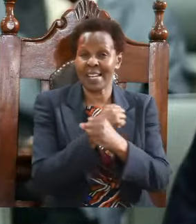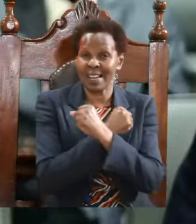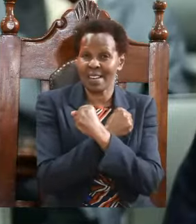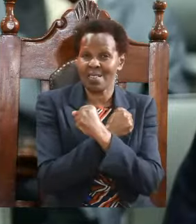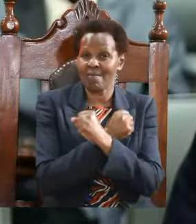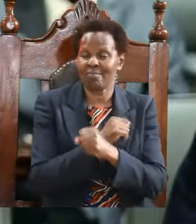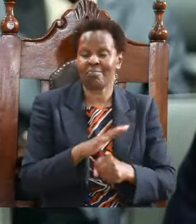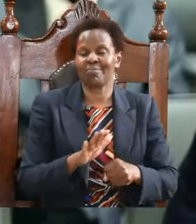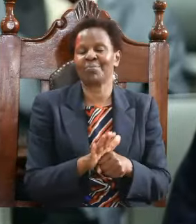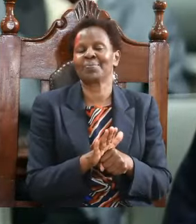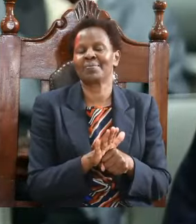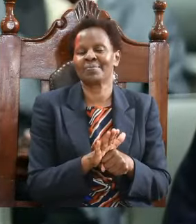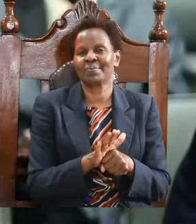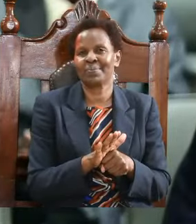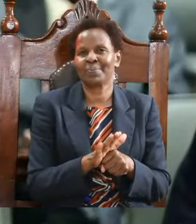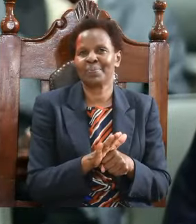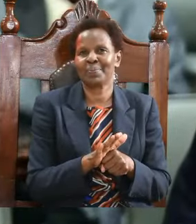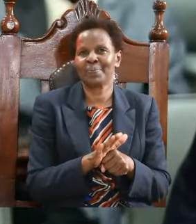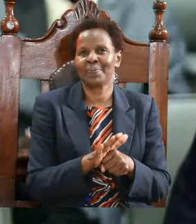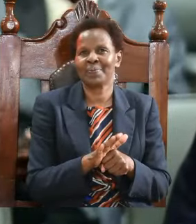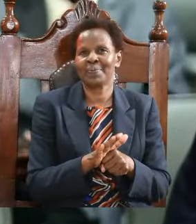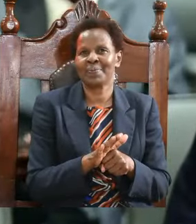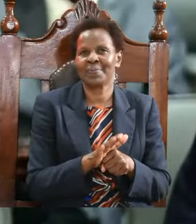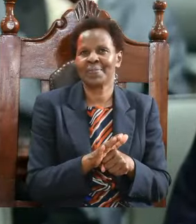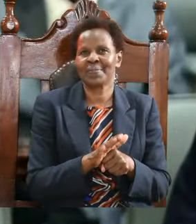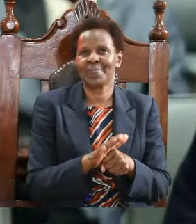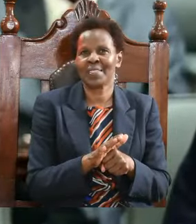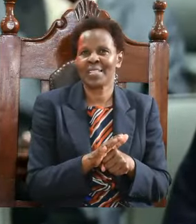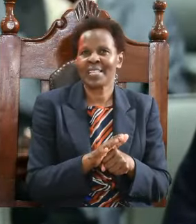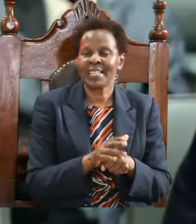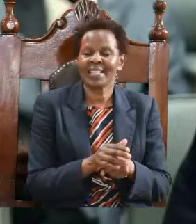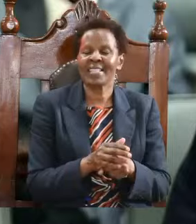very much. He has launched many